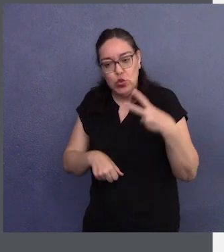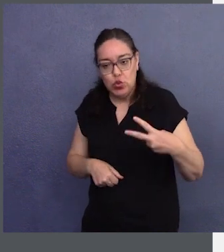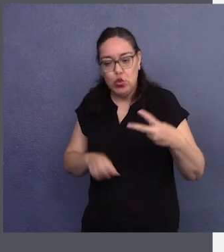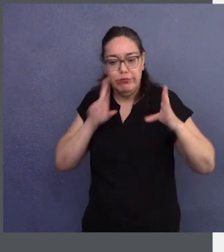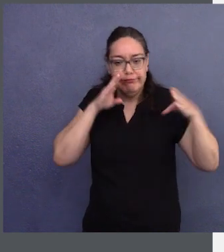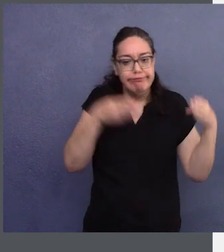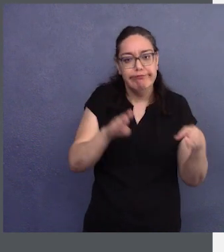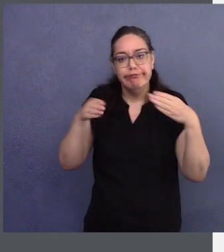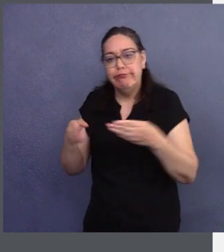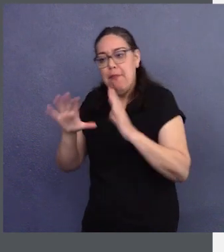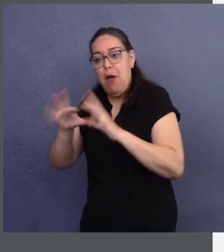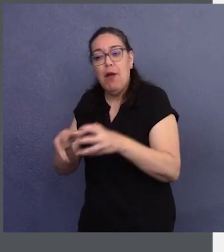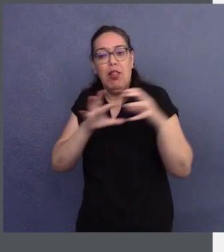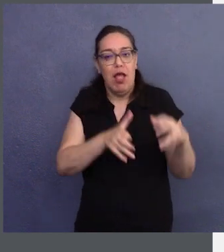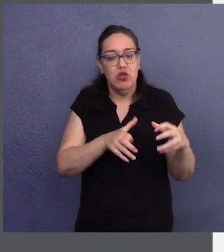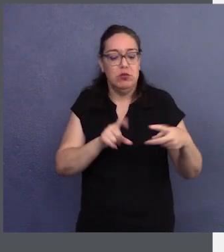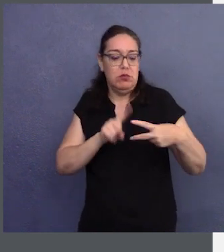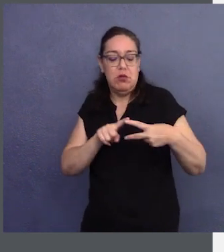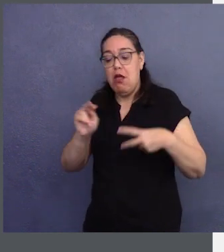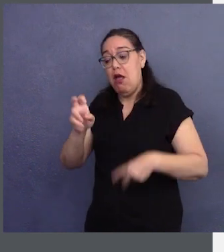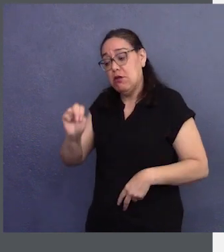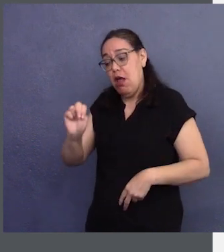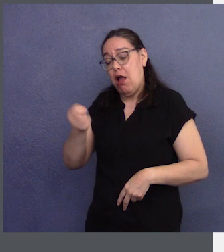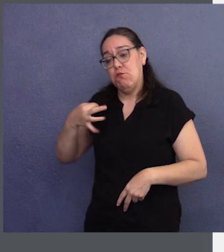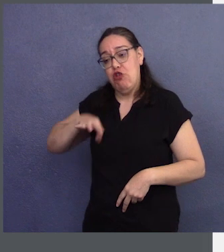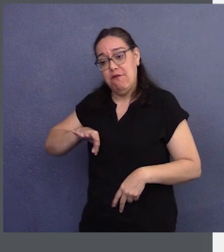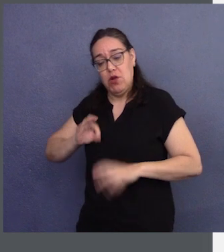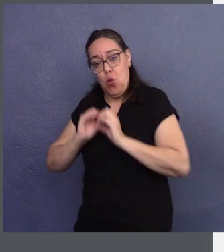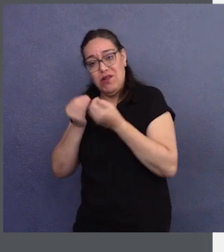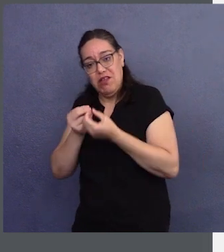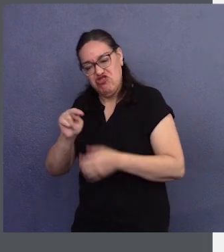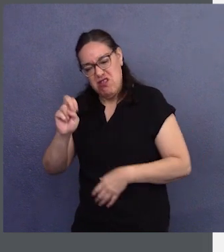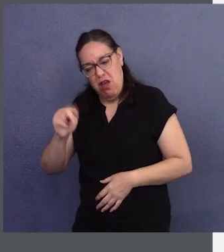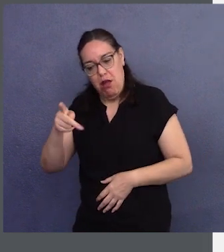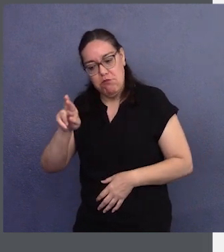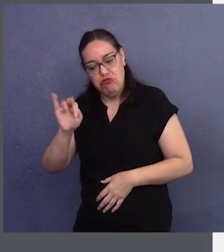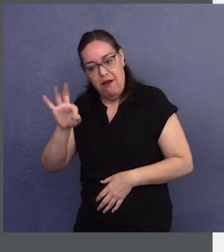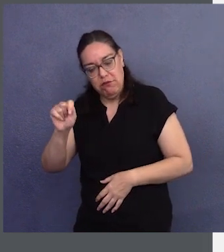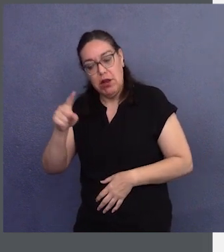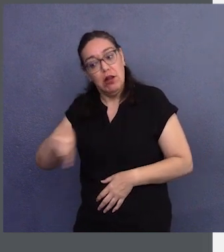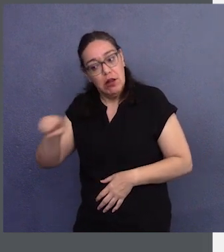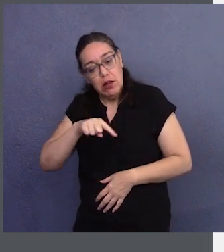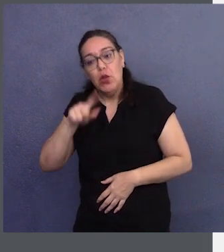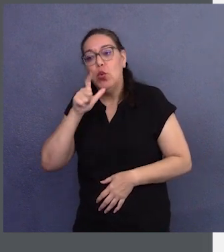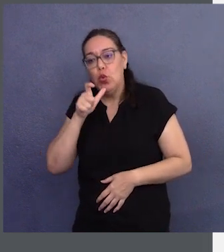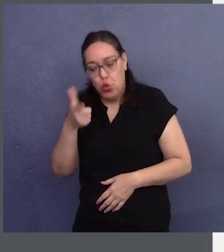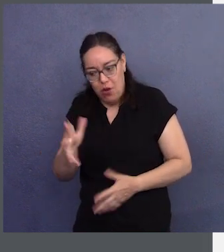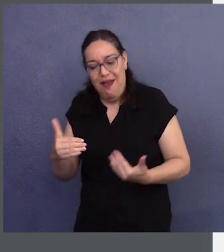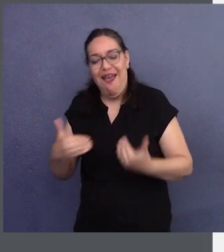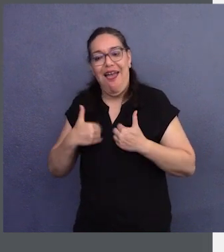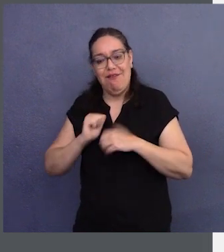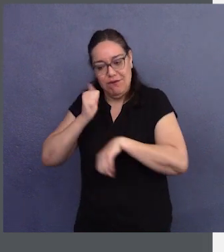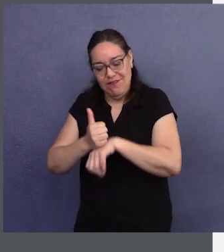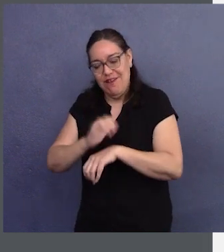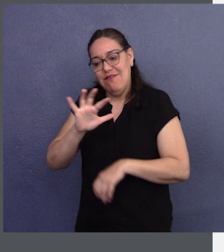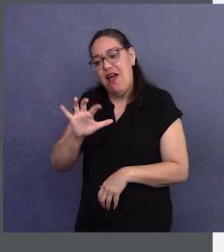populations. One is nonprofit organizations. These are those who have a